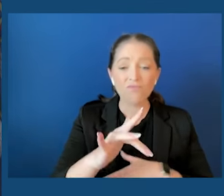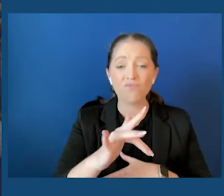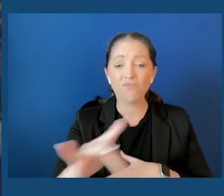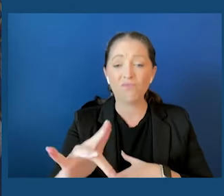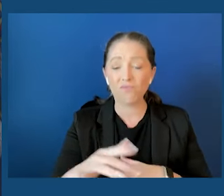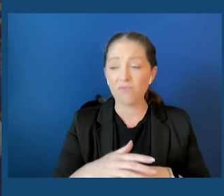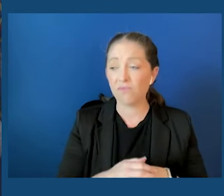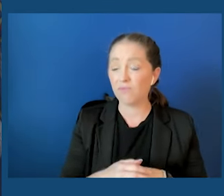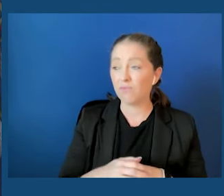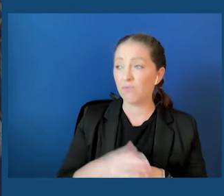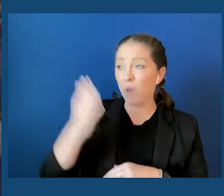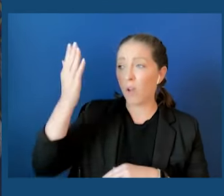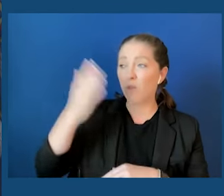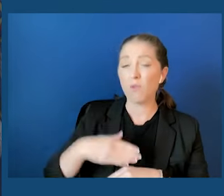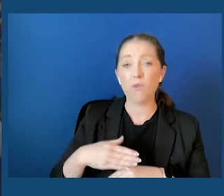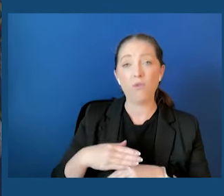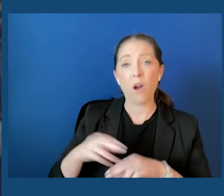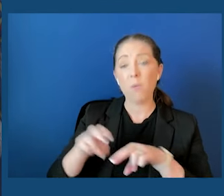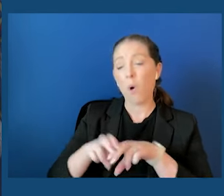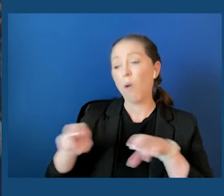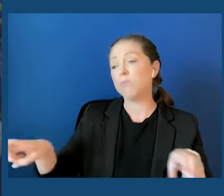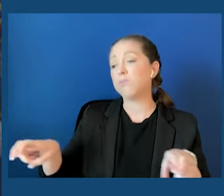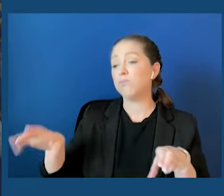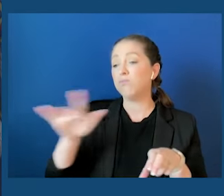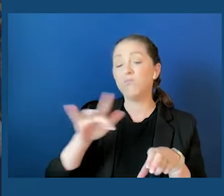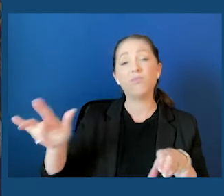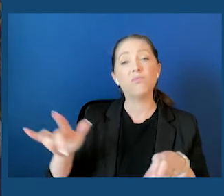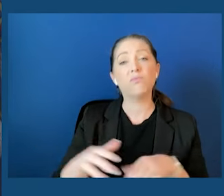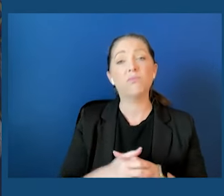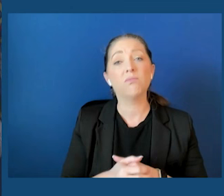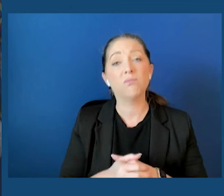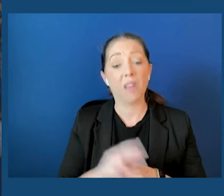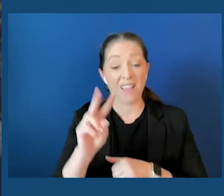Second Mother's Day without those who are moms.